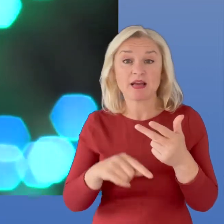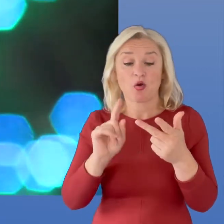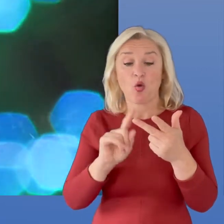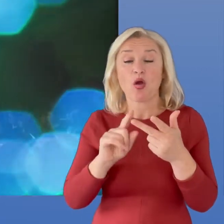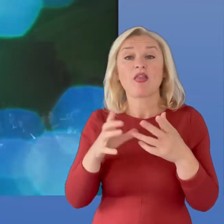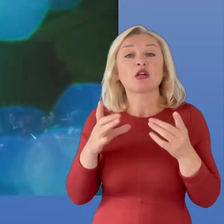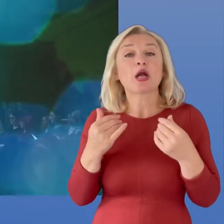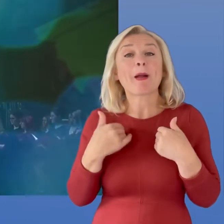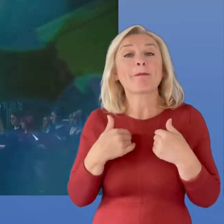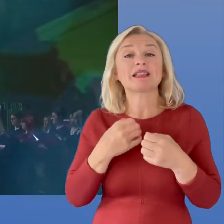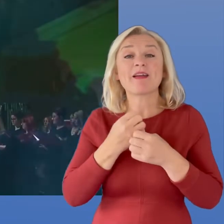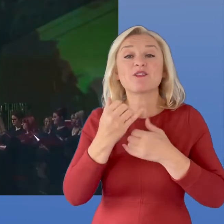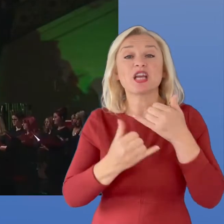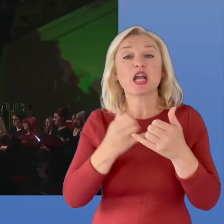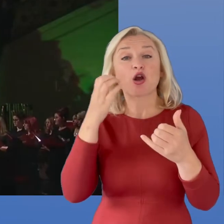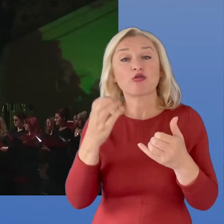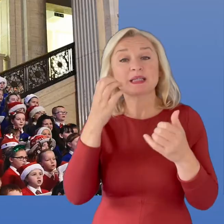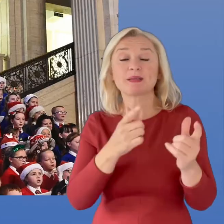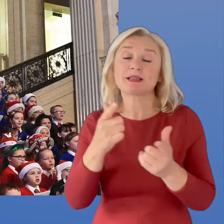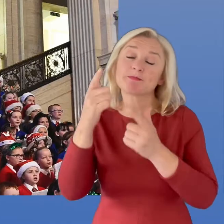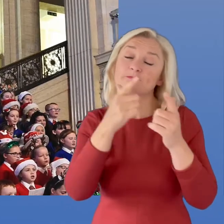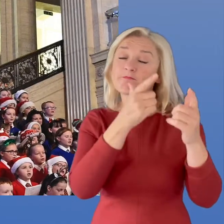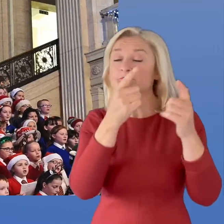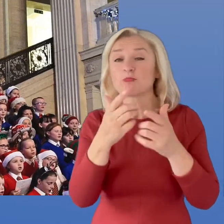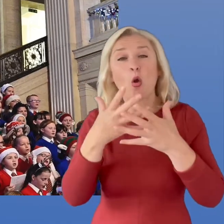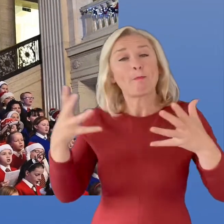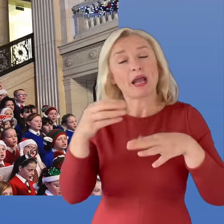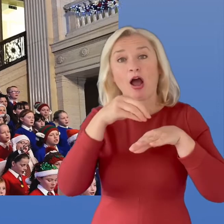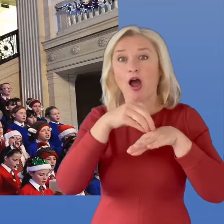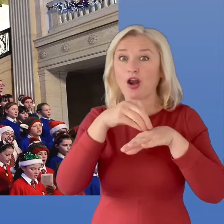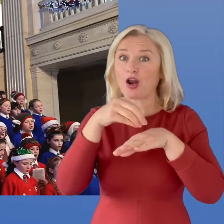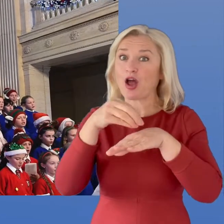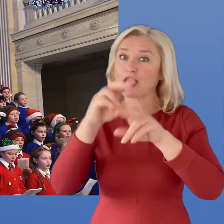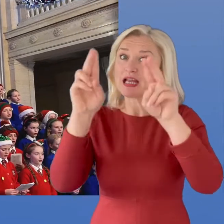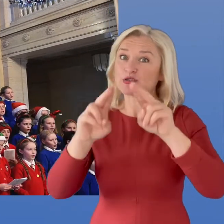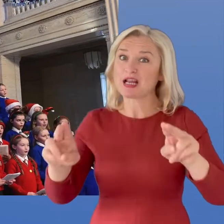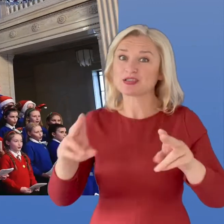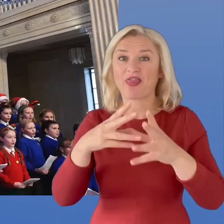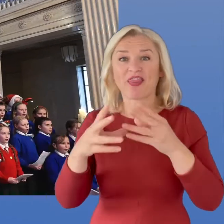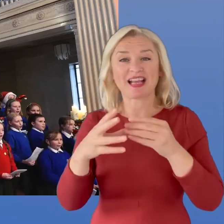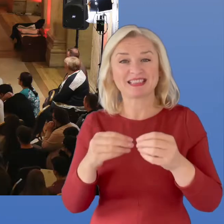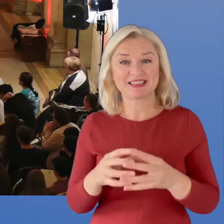the Speaker's annual Christmas Carol service, as well as large public and international events.